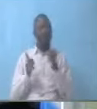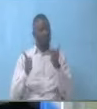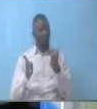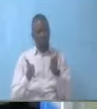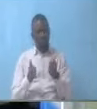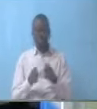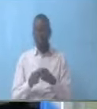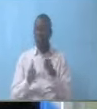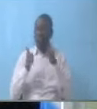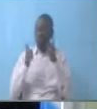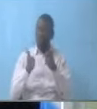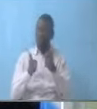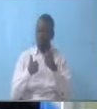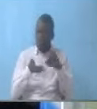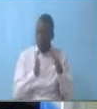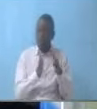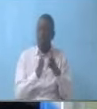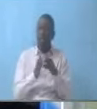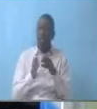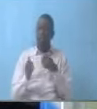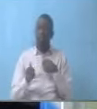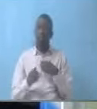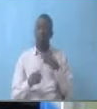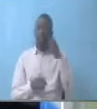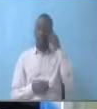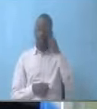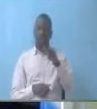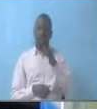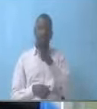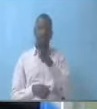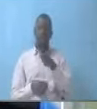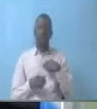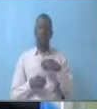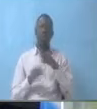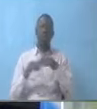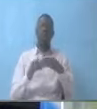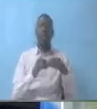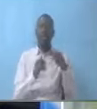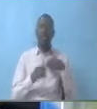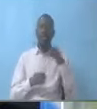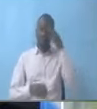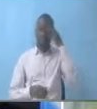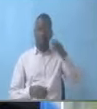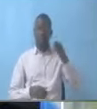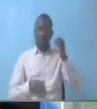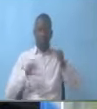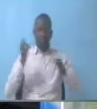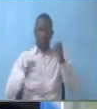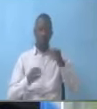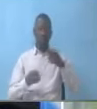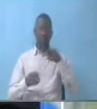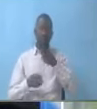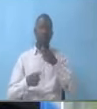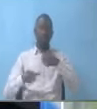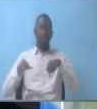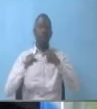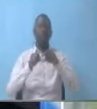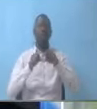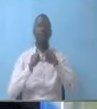expected of every lawyer. So we thank you for acting as a minister of justice in that particular